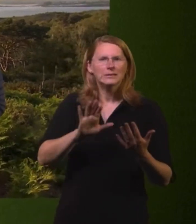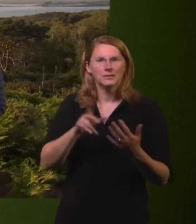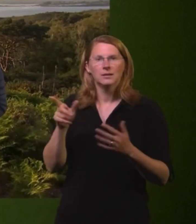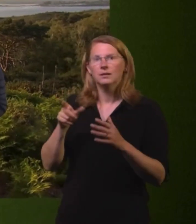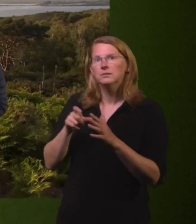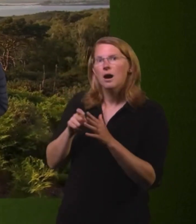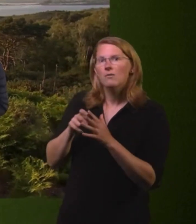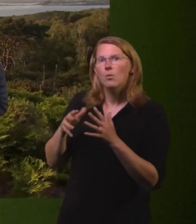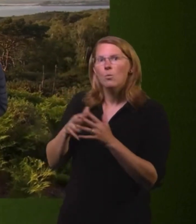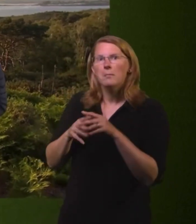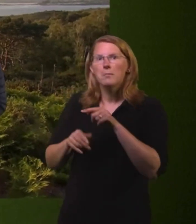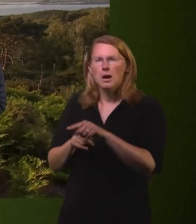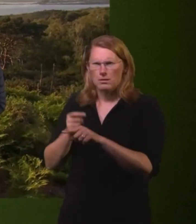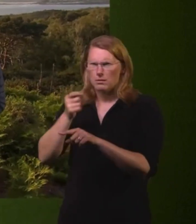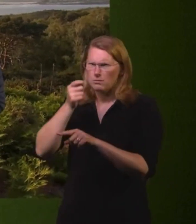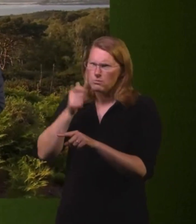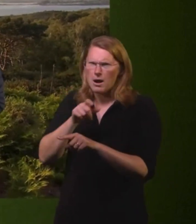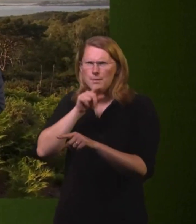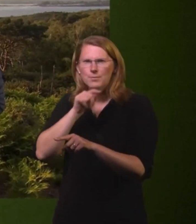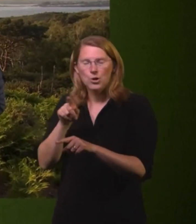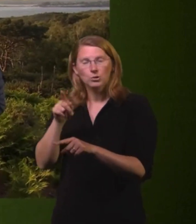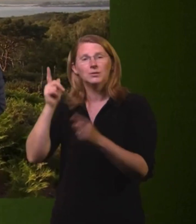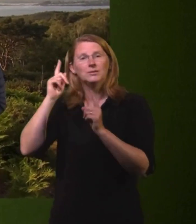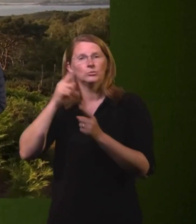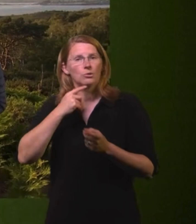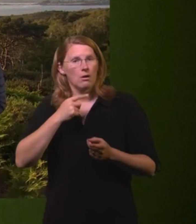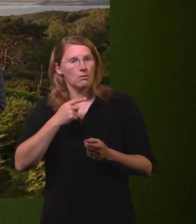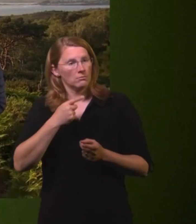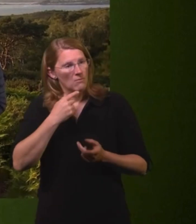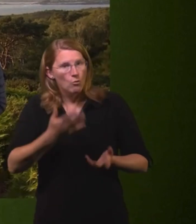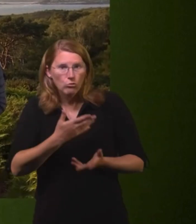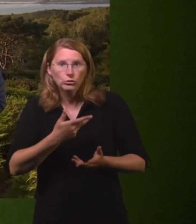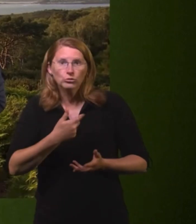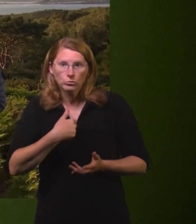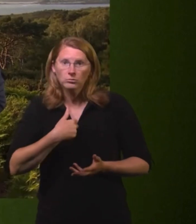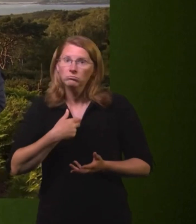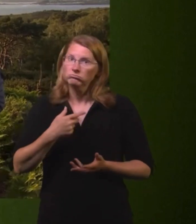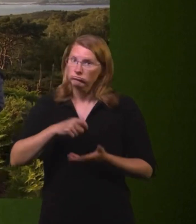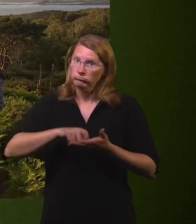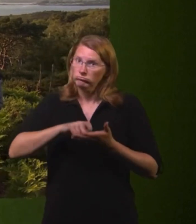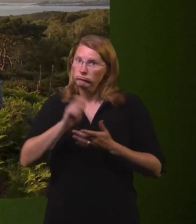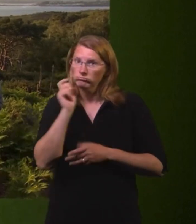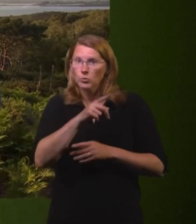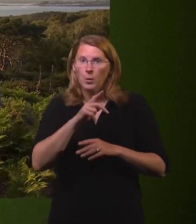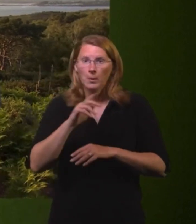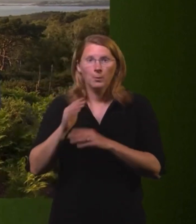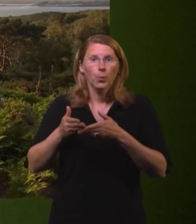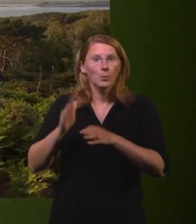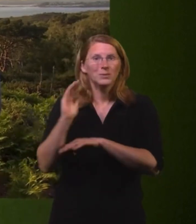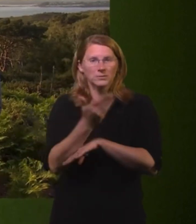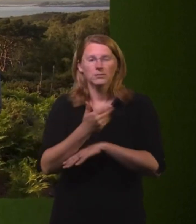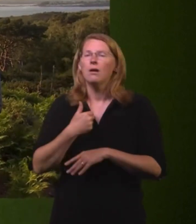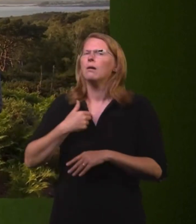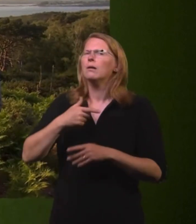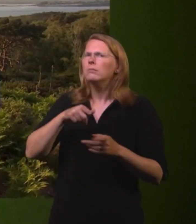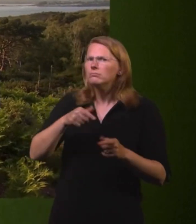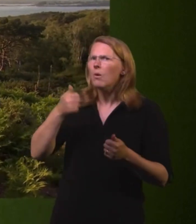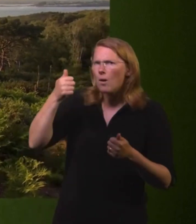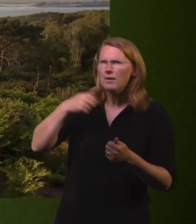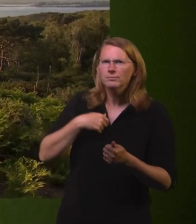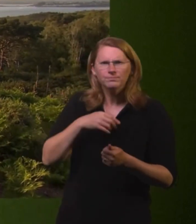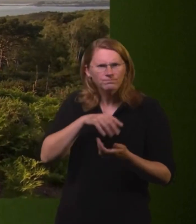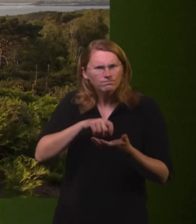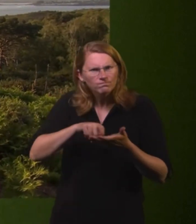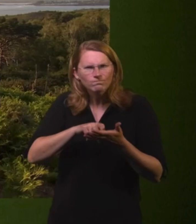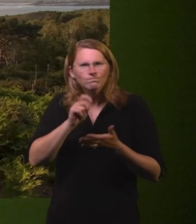I go and see them?" And I got a typed reply from a lady called Biddy Baxter, who was the producer of the programme, saying, "No, we're